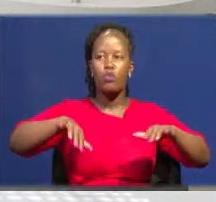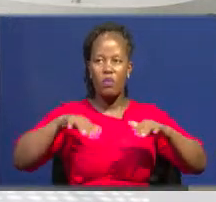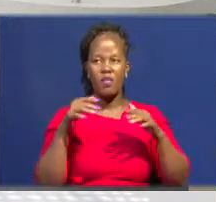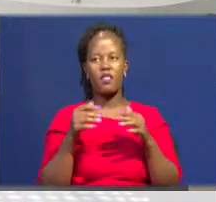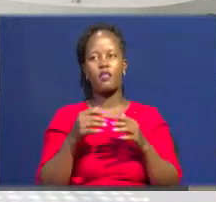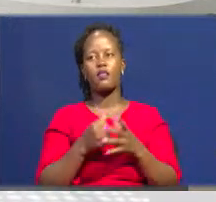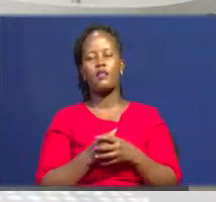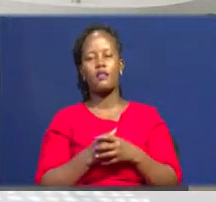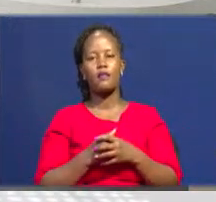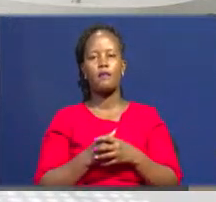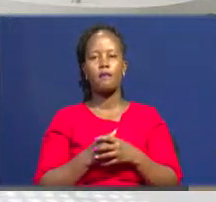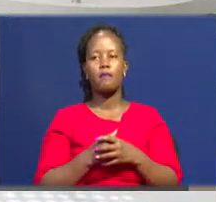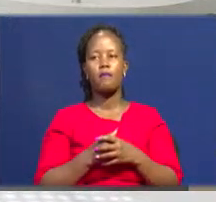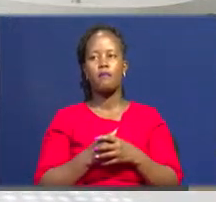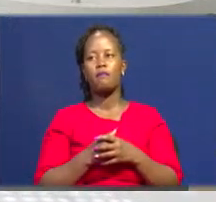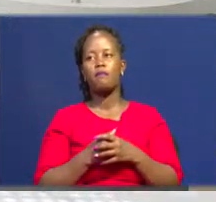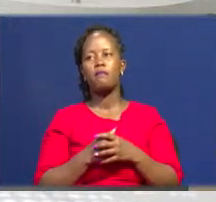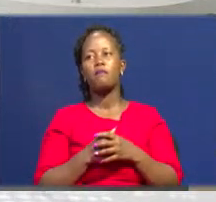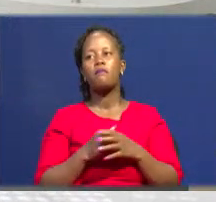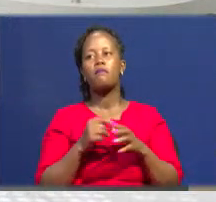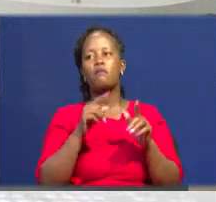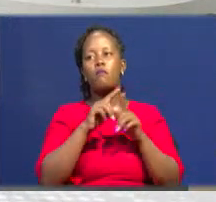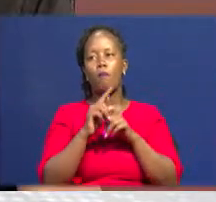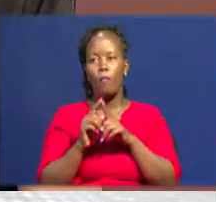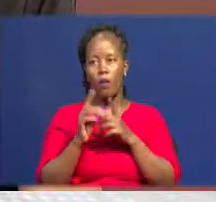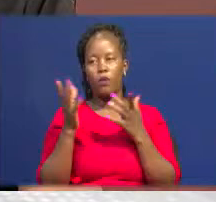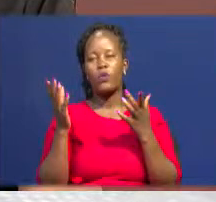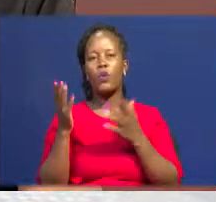5. Okay, so I think